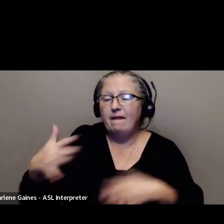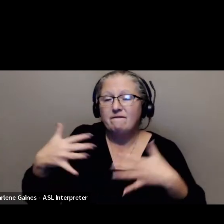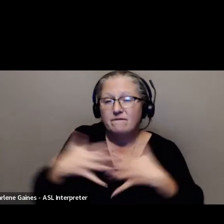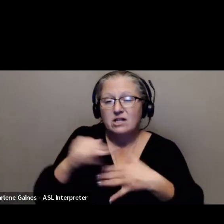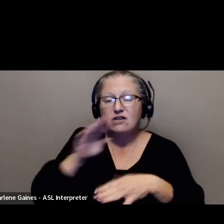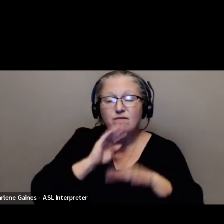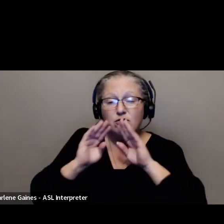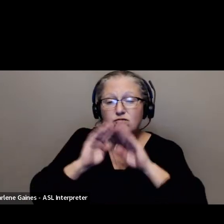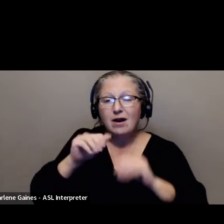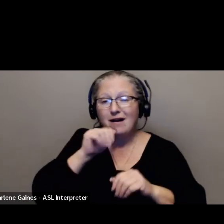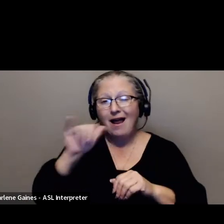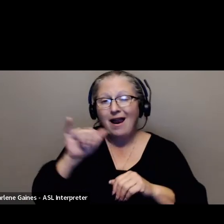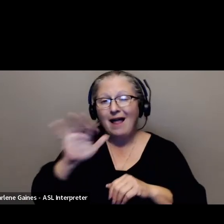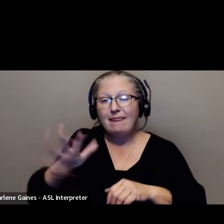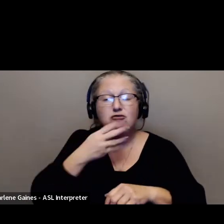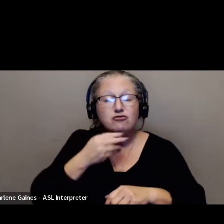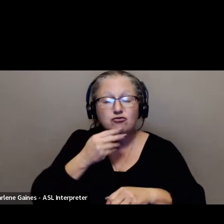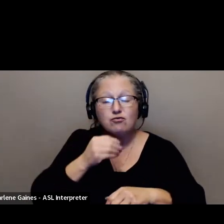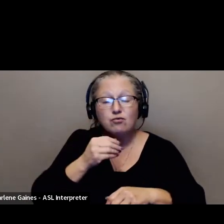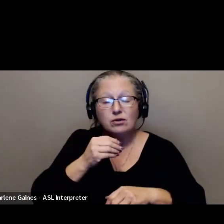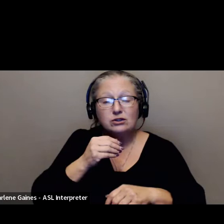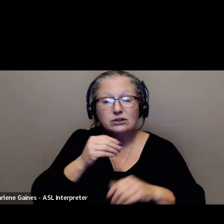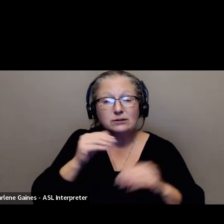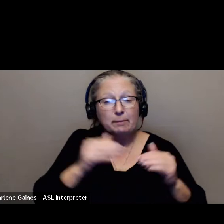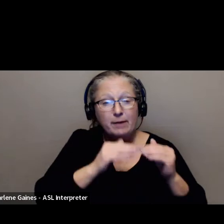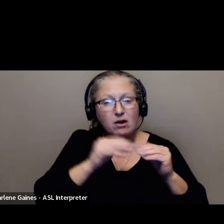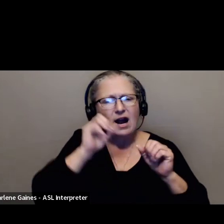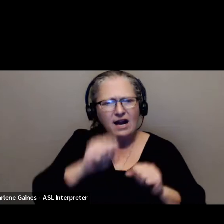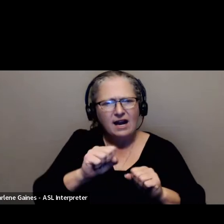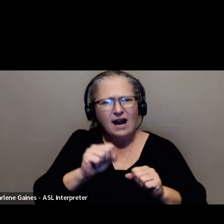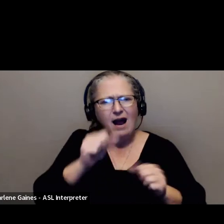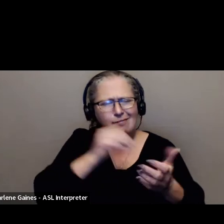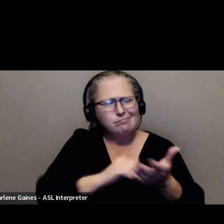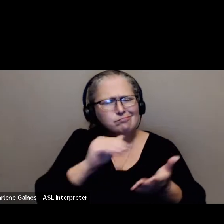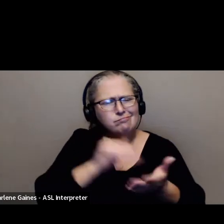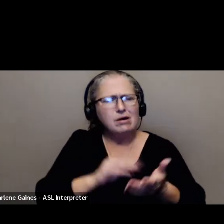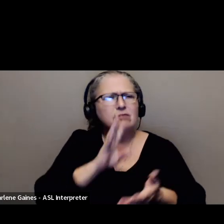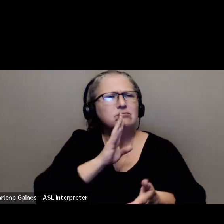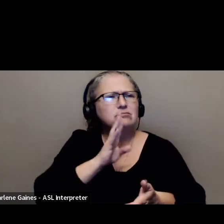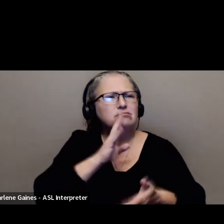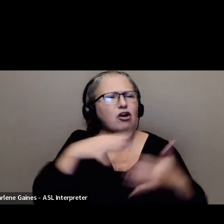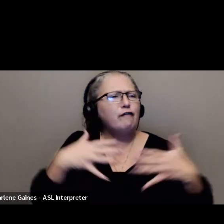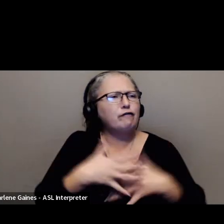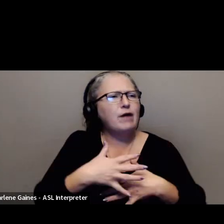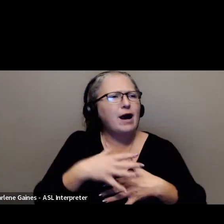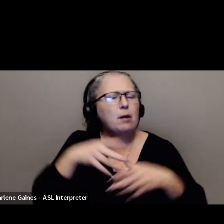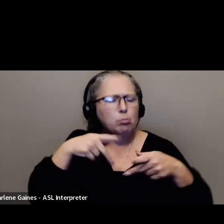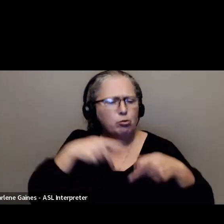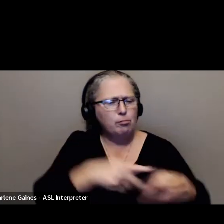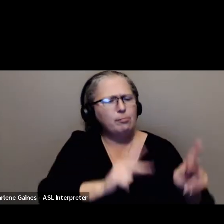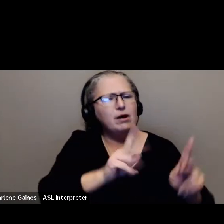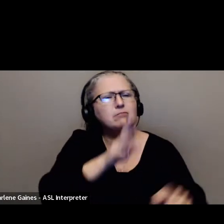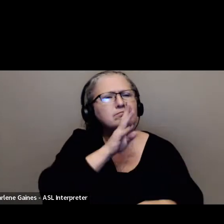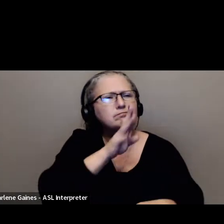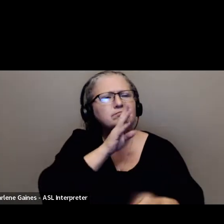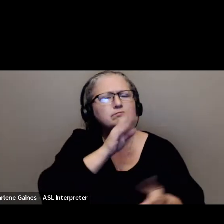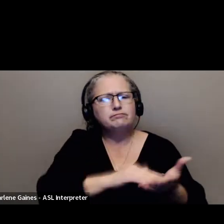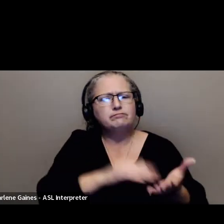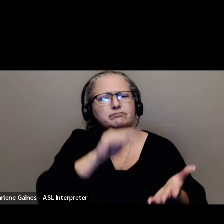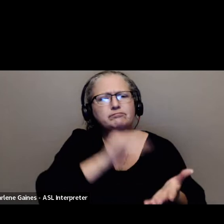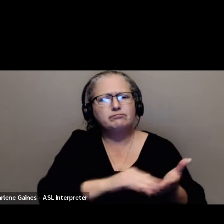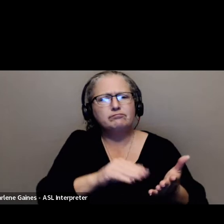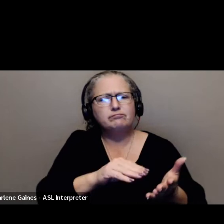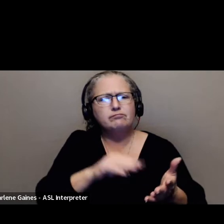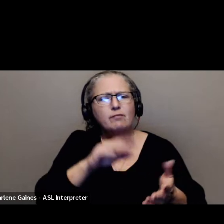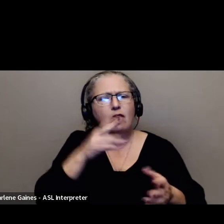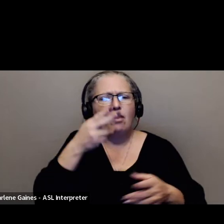frustrations, unlike their Jewish counterparts, who get to repeatedly say they are afraid and are permitted to repeatedly reference